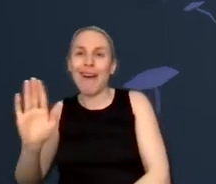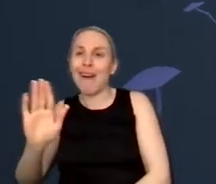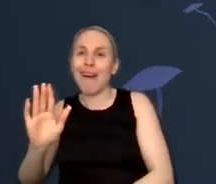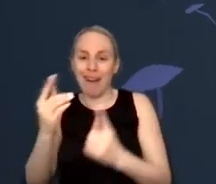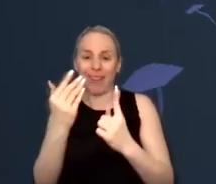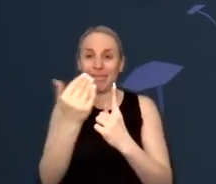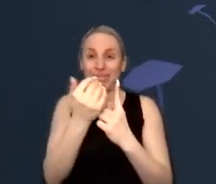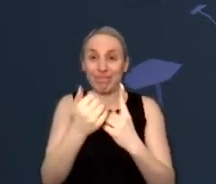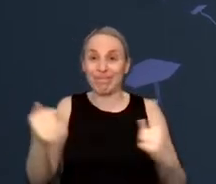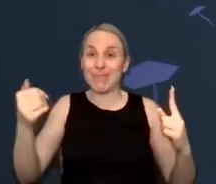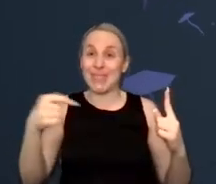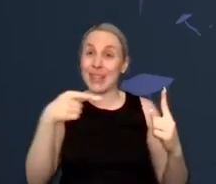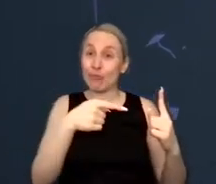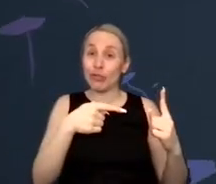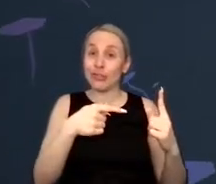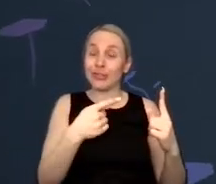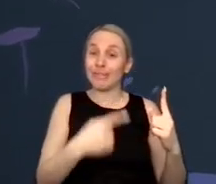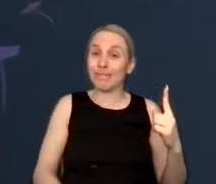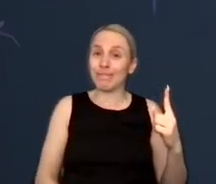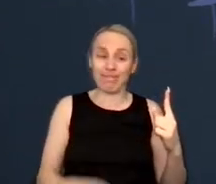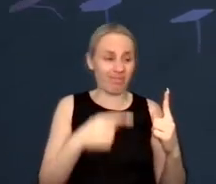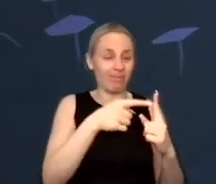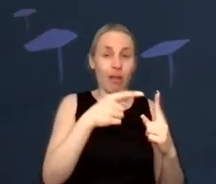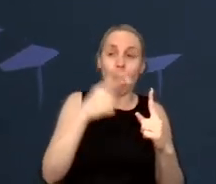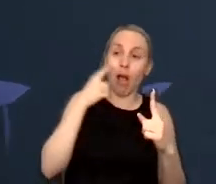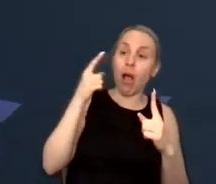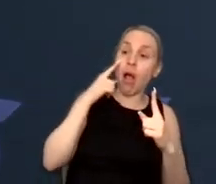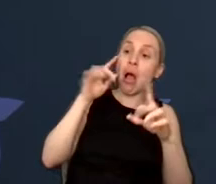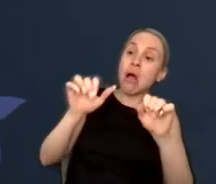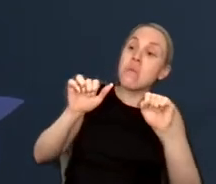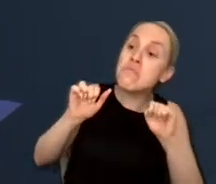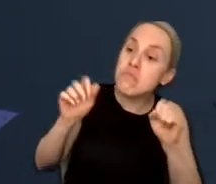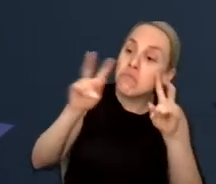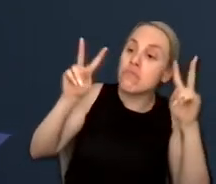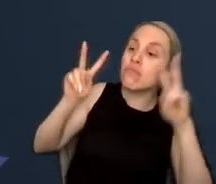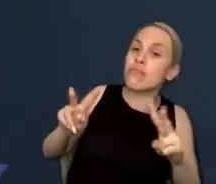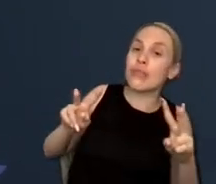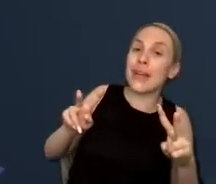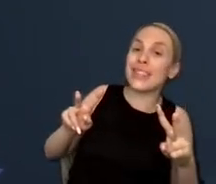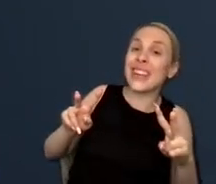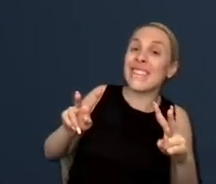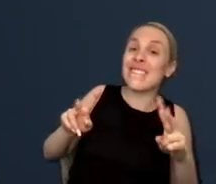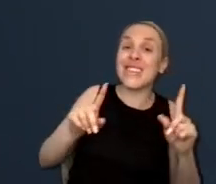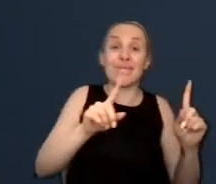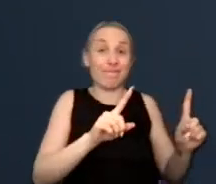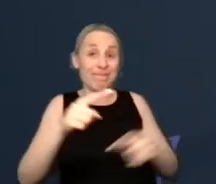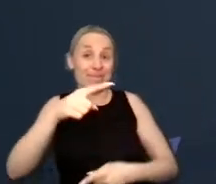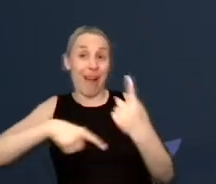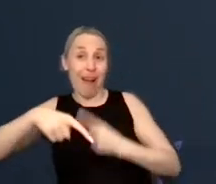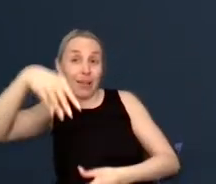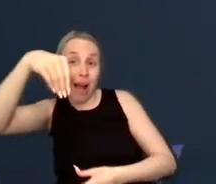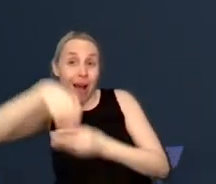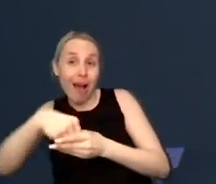process. So they're kind of looking at it from this outsider perspective, whereas we're making a game that people can